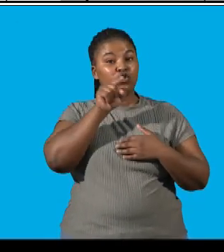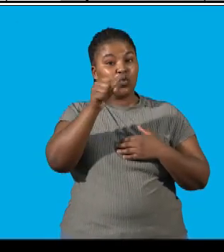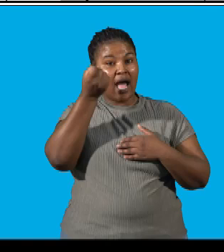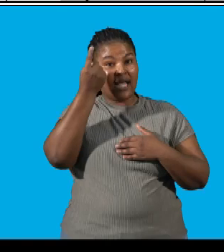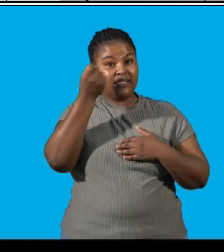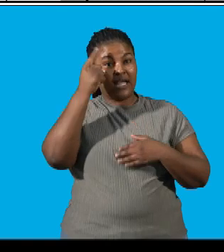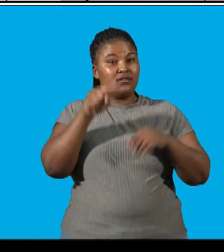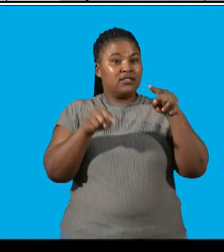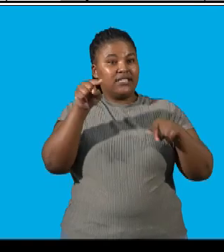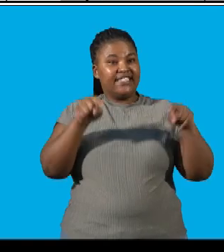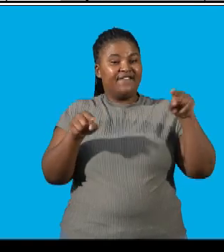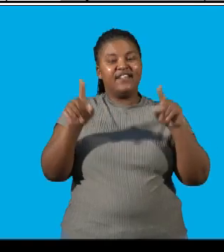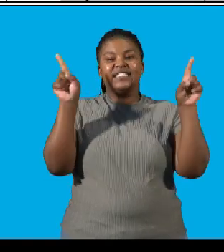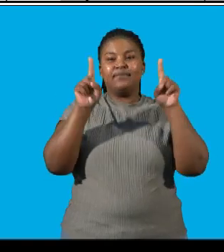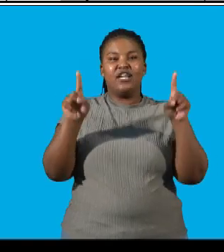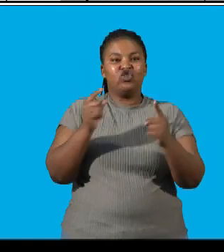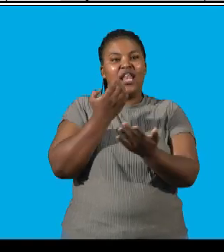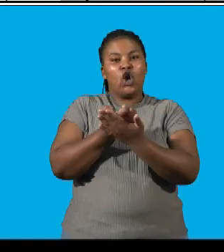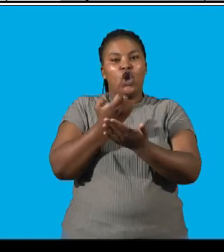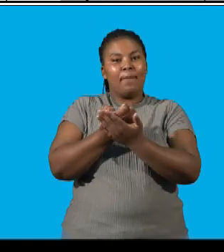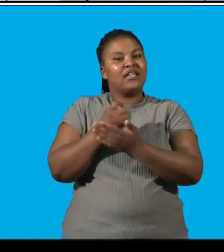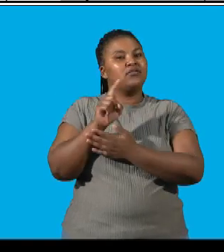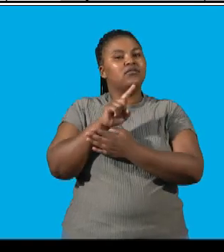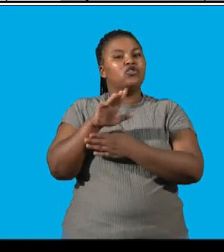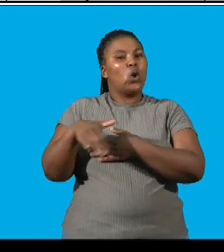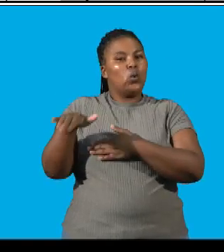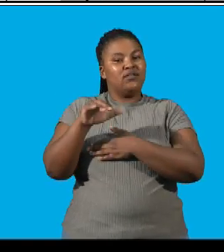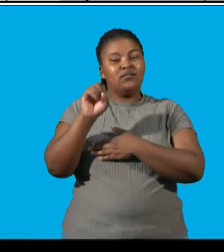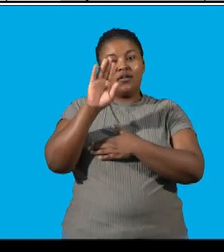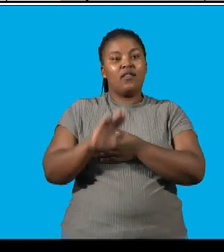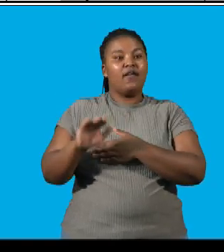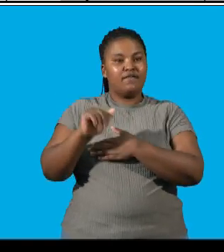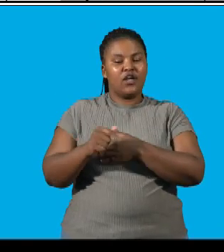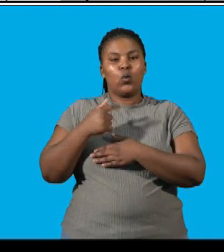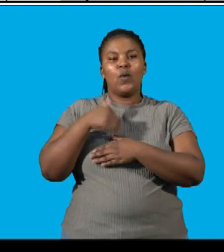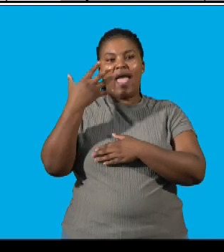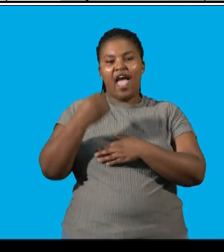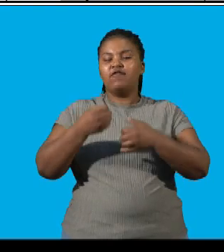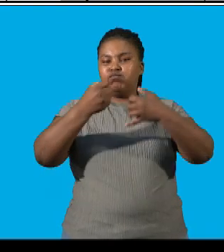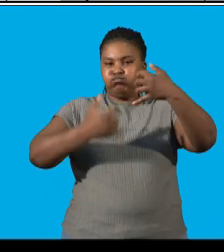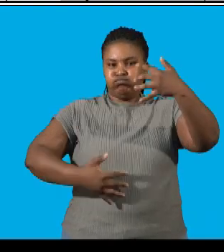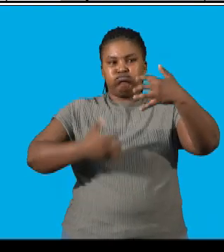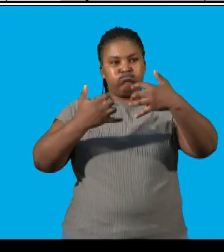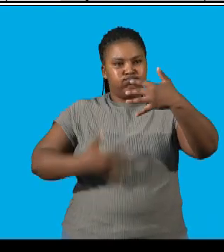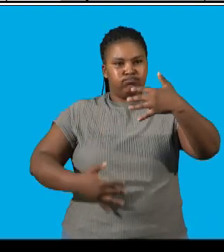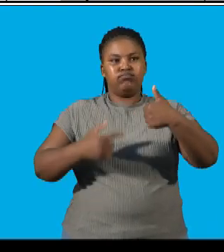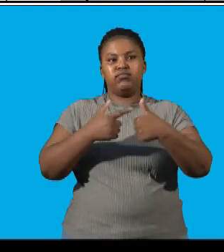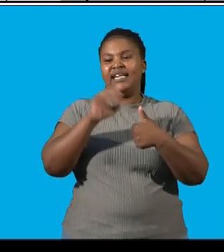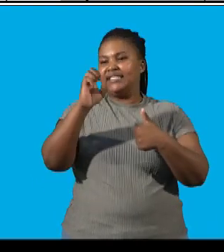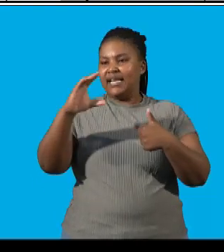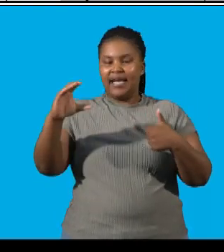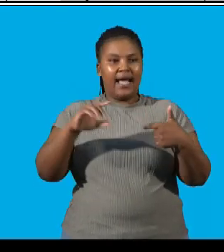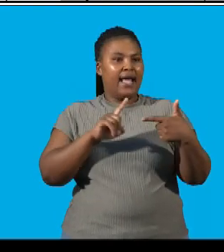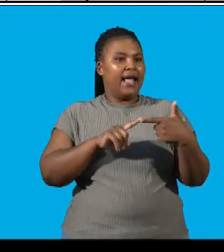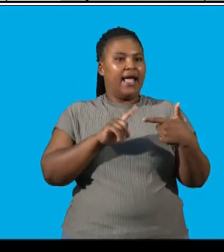understanding of the various special economic zones across the country. We have quite a lot. The Hwega